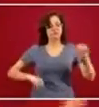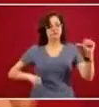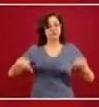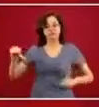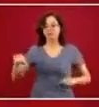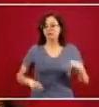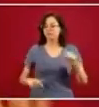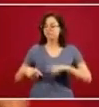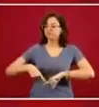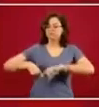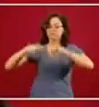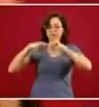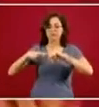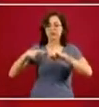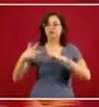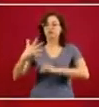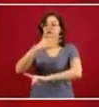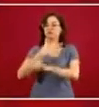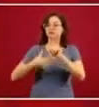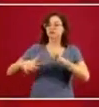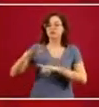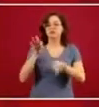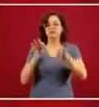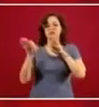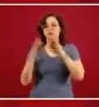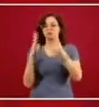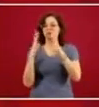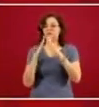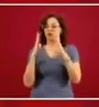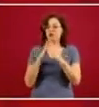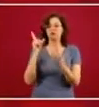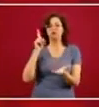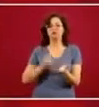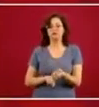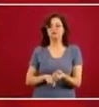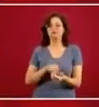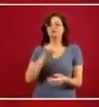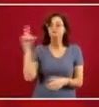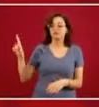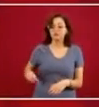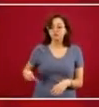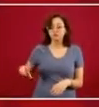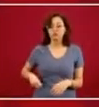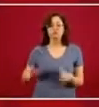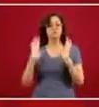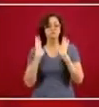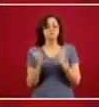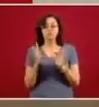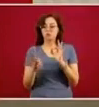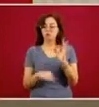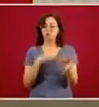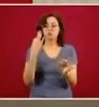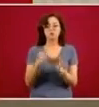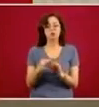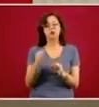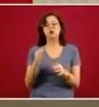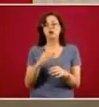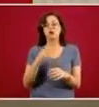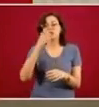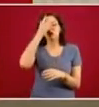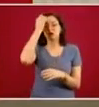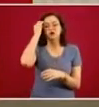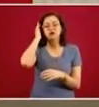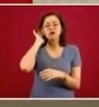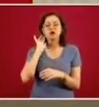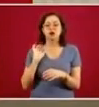home, to cease activities, to adapt conditions in order to allow workers to work from home.